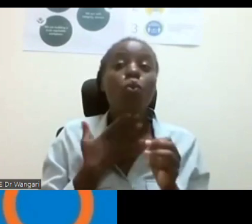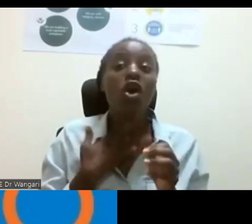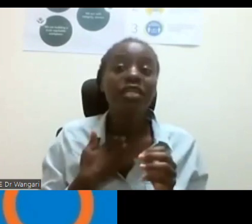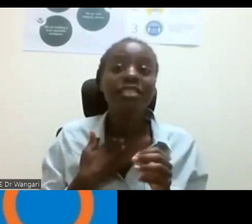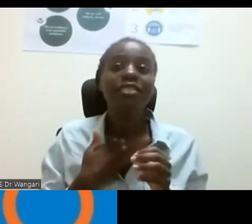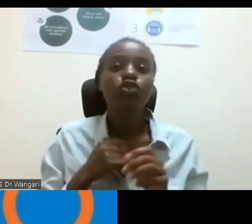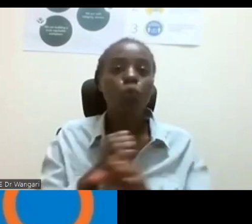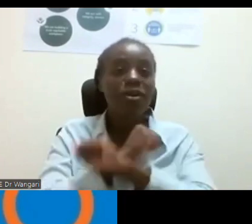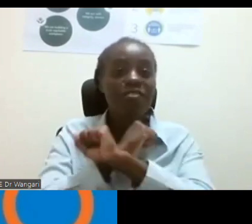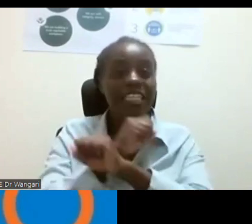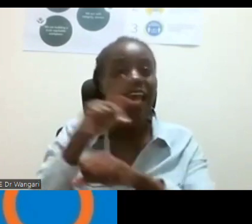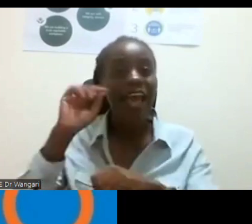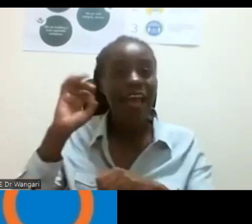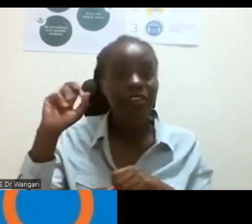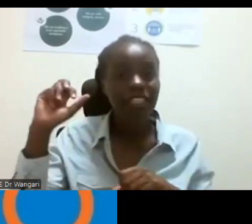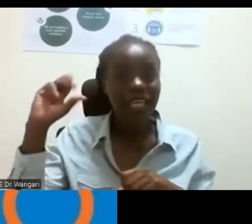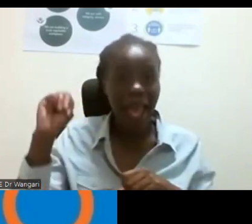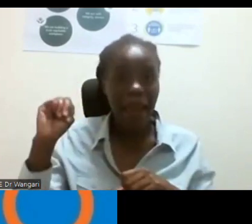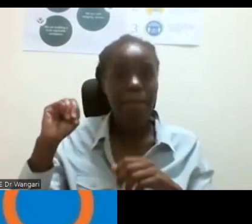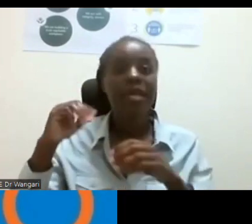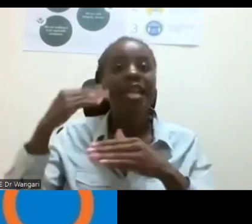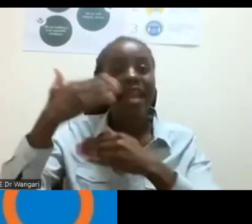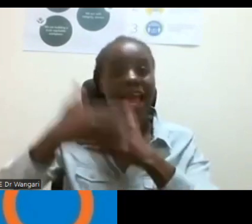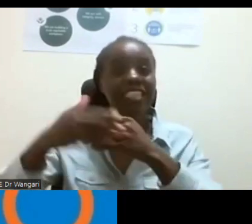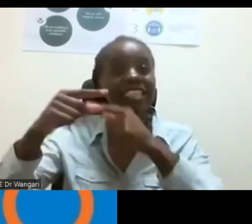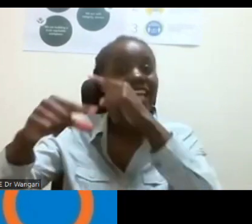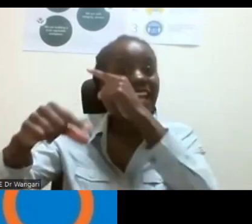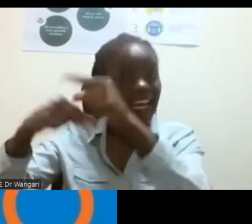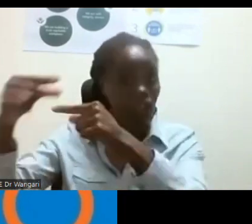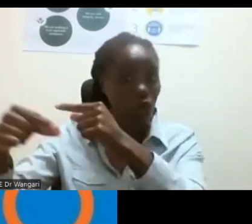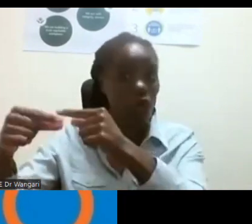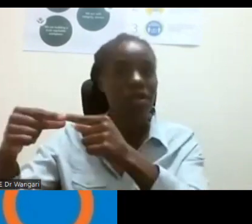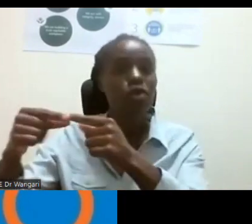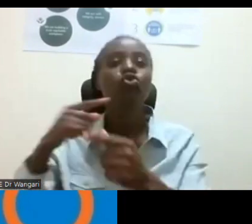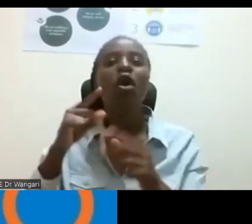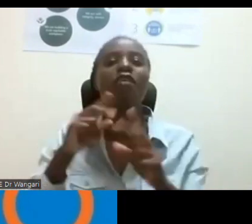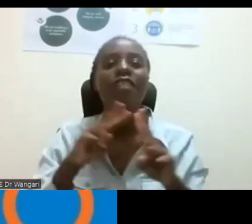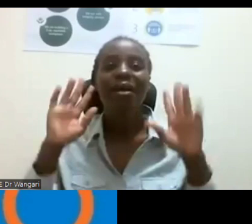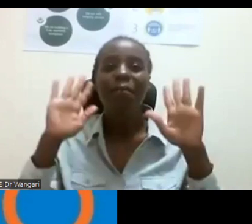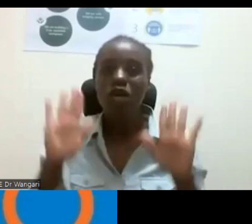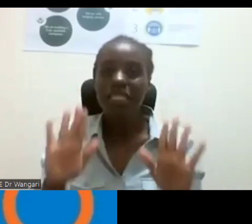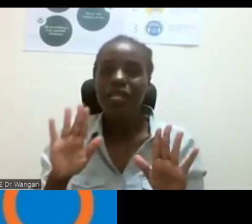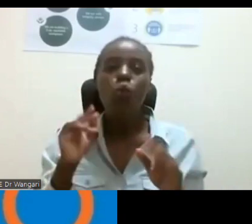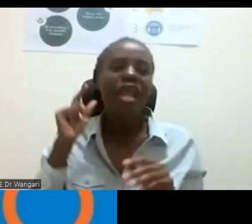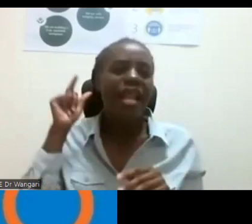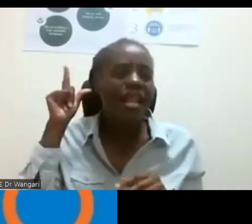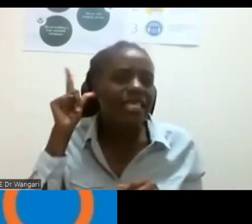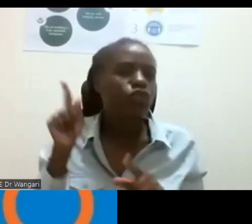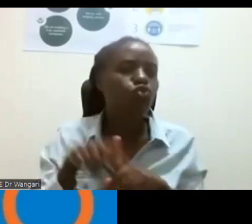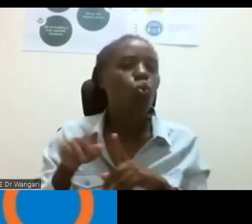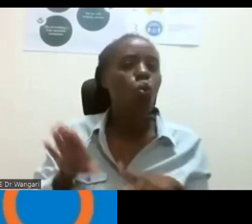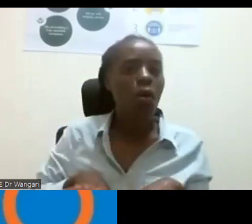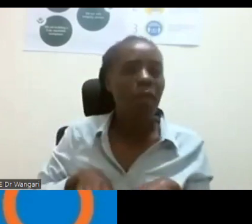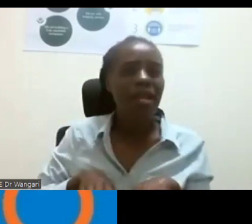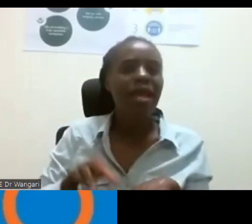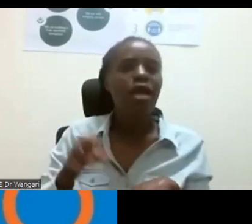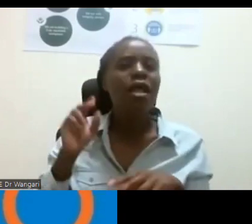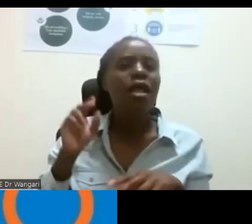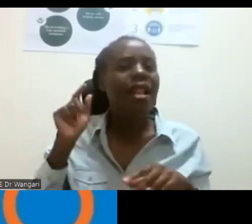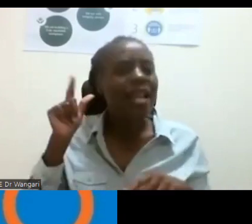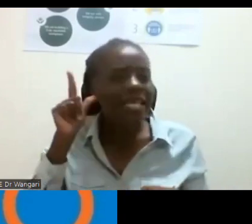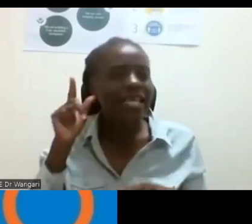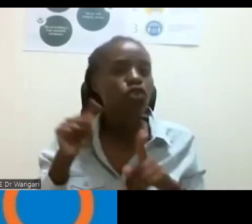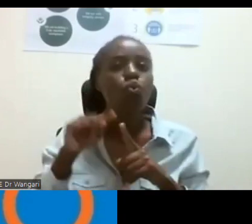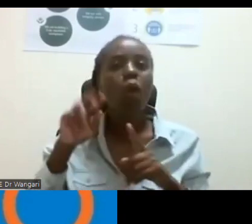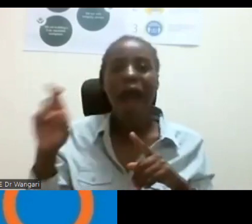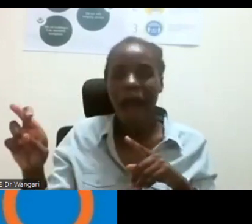FGM in the next generation with her children, then it's absolutely important that we're listening to her and knowing where she is and, understanding, and that the health worker